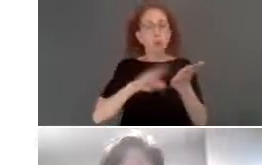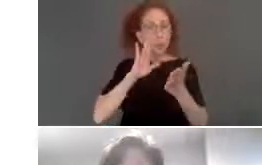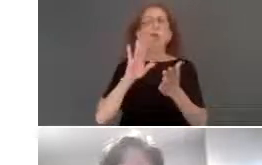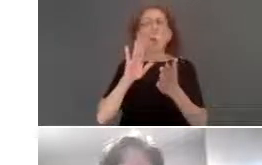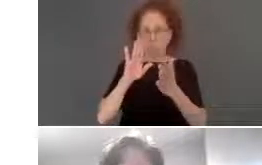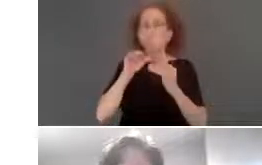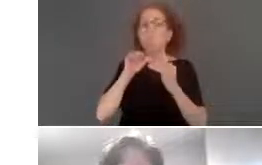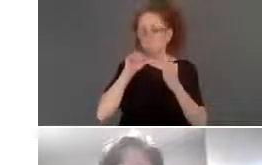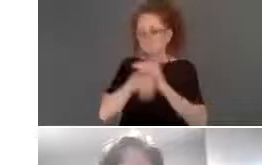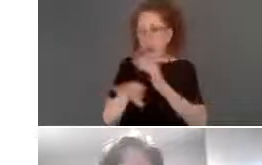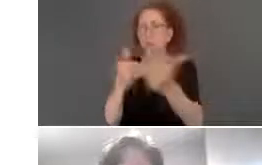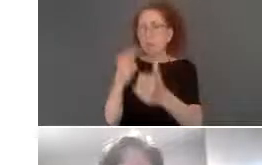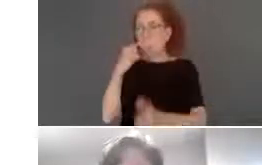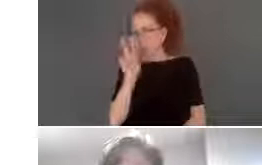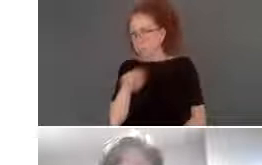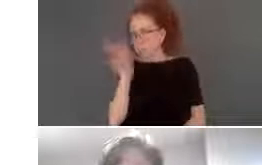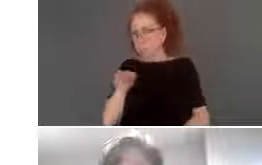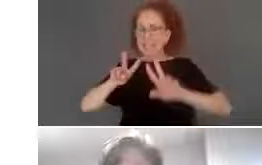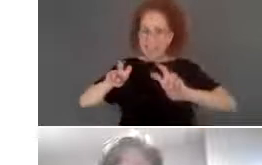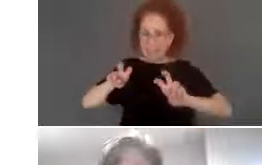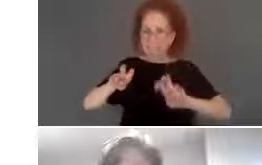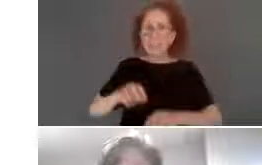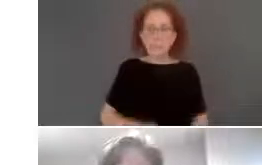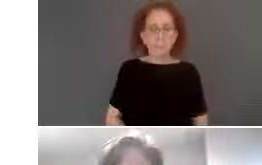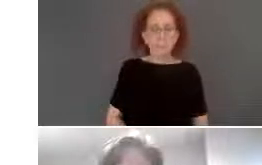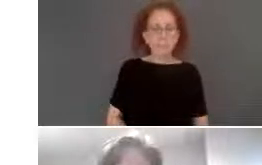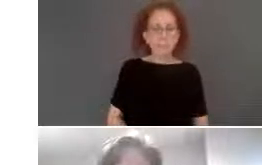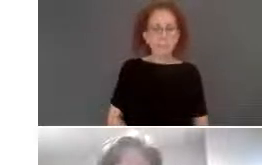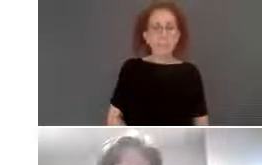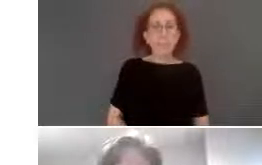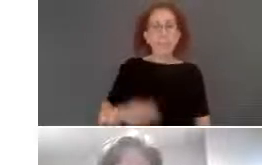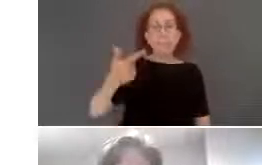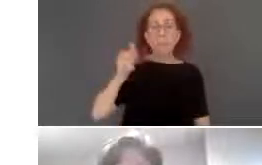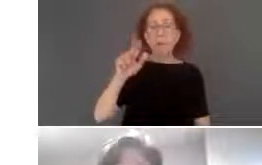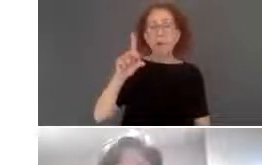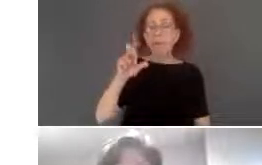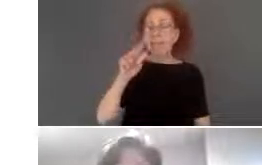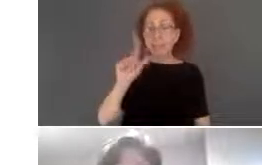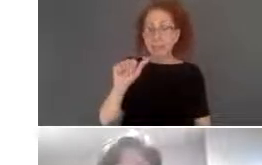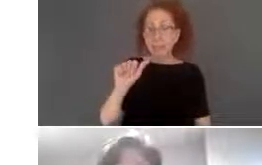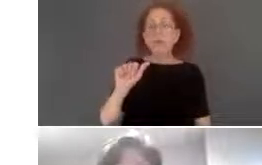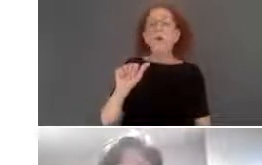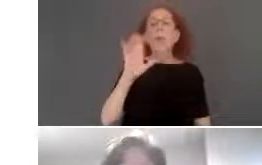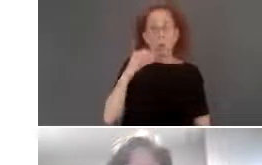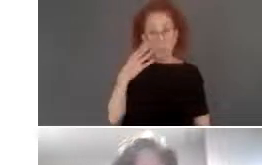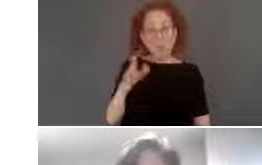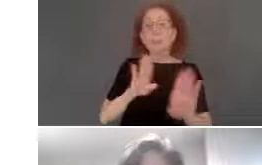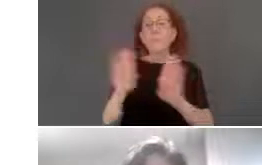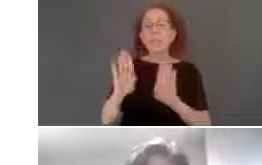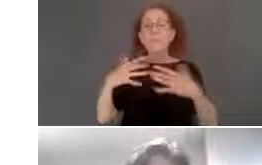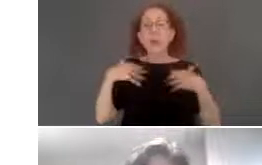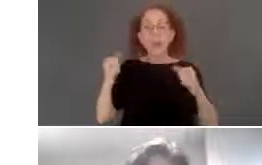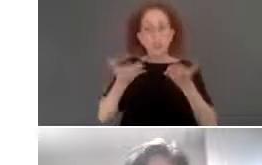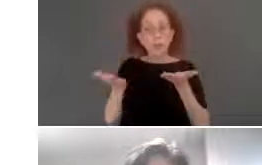lay eyes on the person and make an assessment from there. We also have Gaudensia, who's there to provide behavioral health